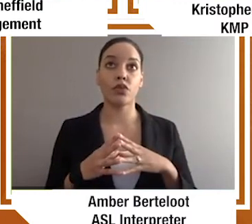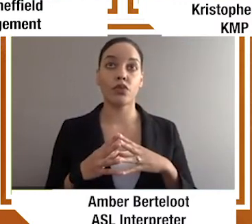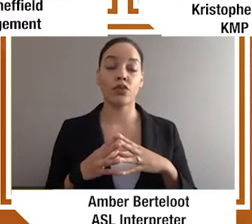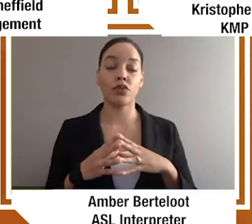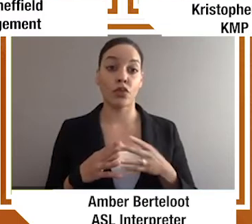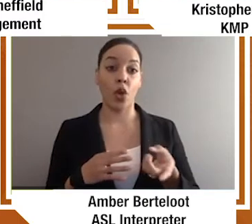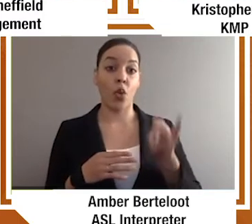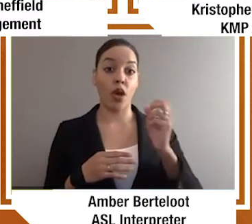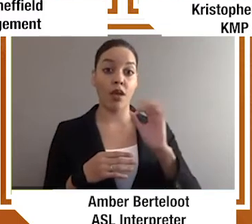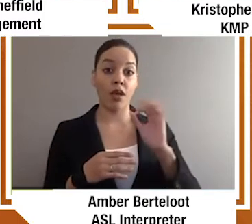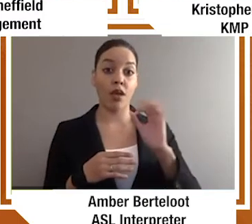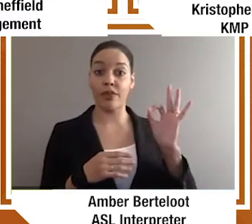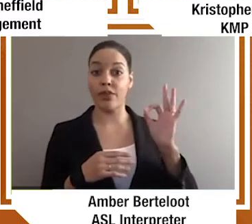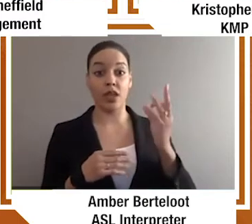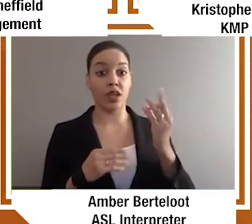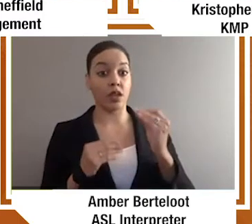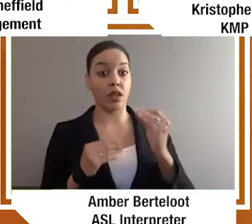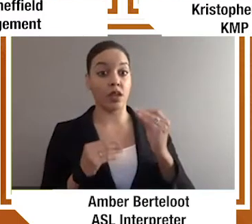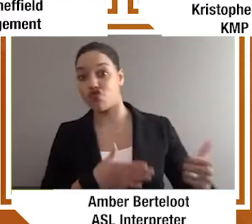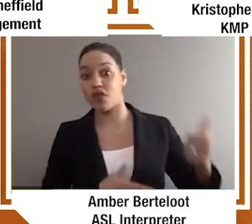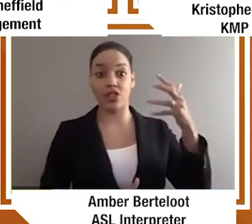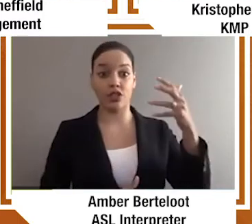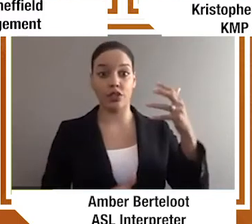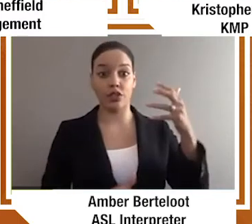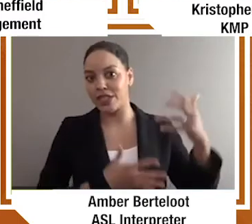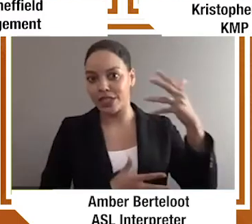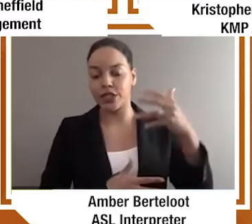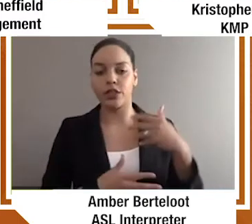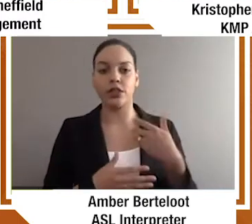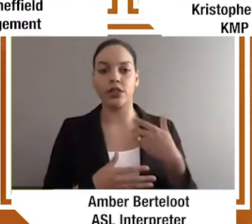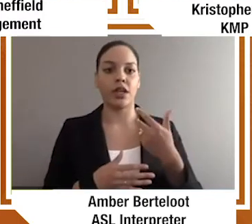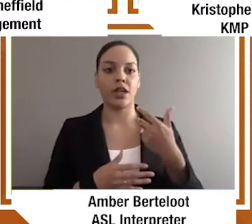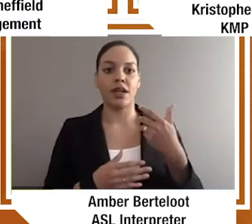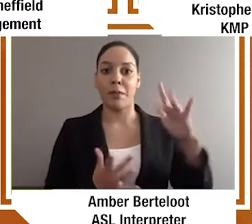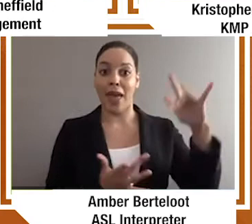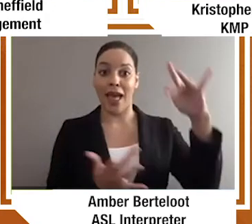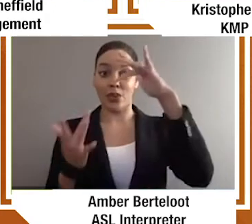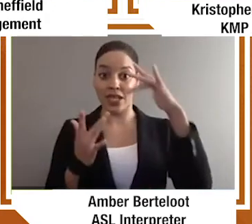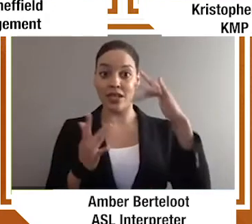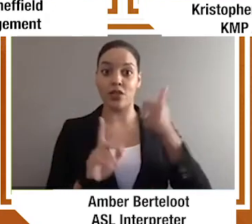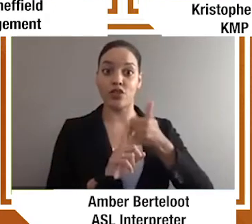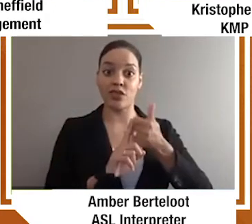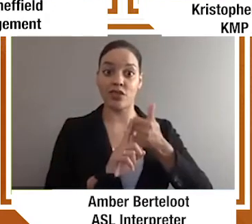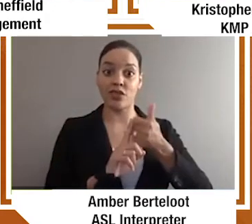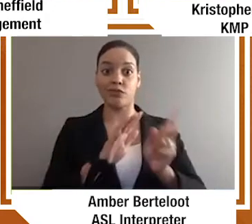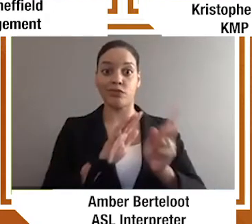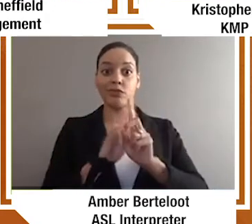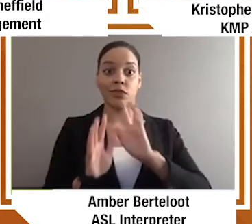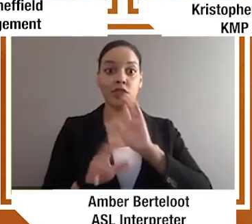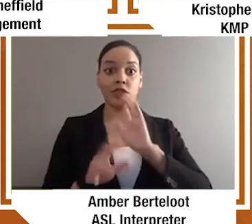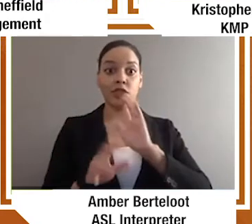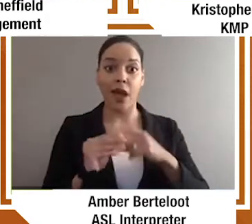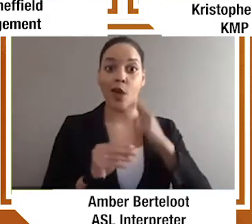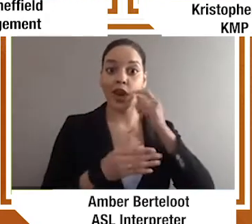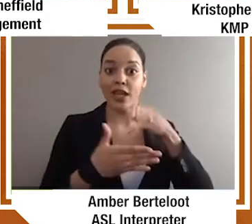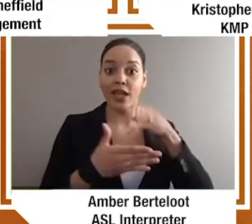ballerinas come out and talk about racism in the field after the